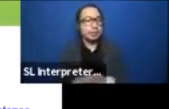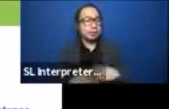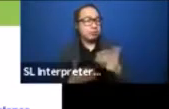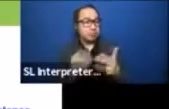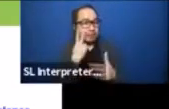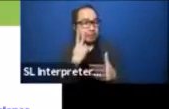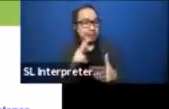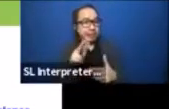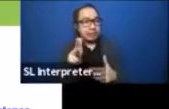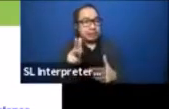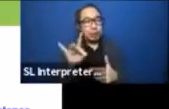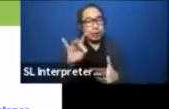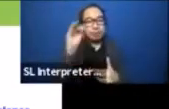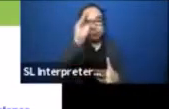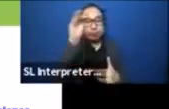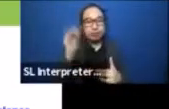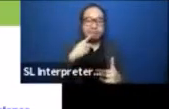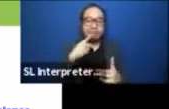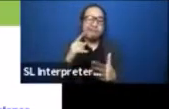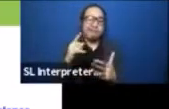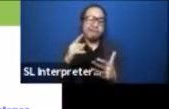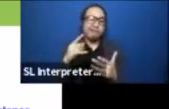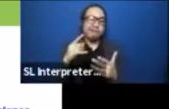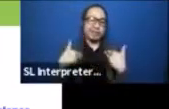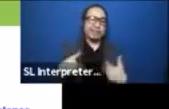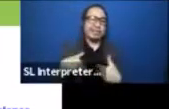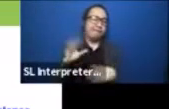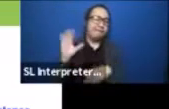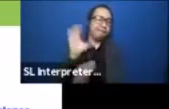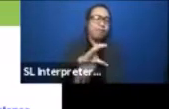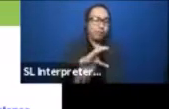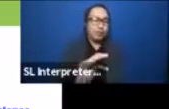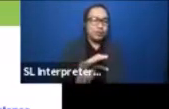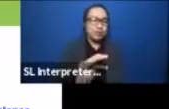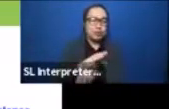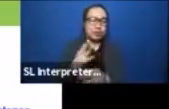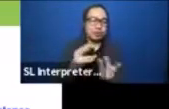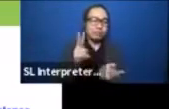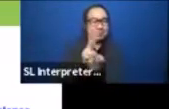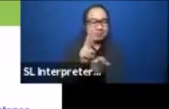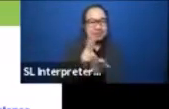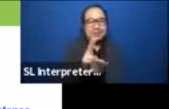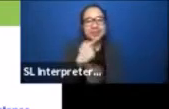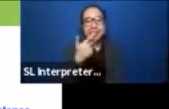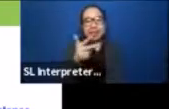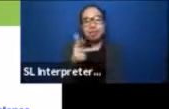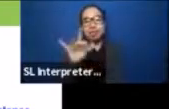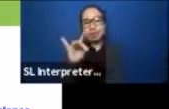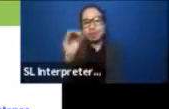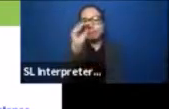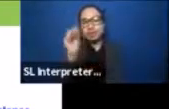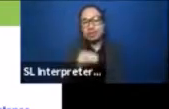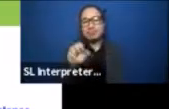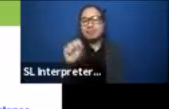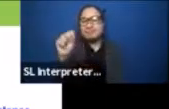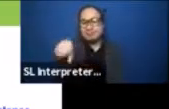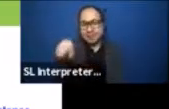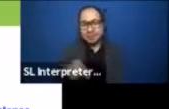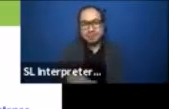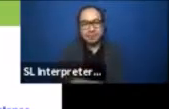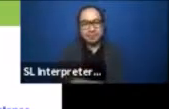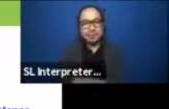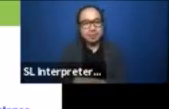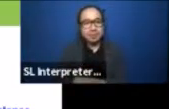intercourse when she did not want to? Around 38% of women said so. And all the three kinds of sexual